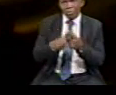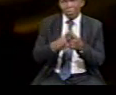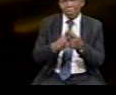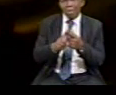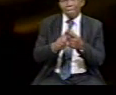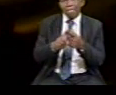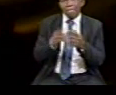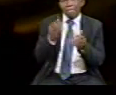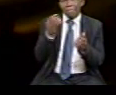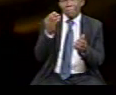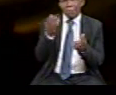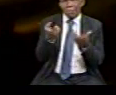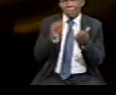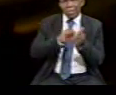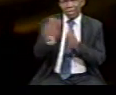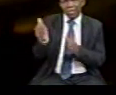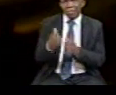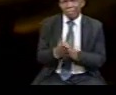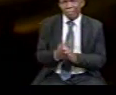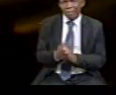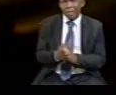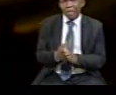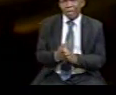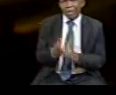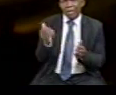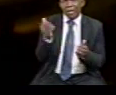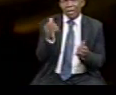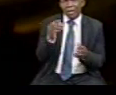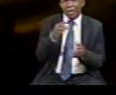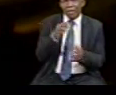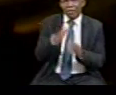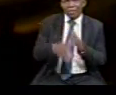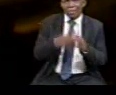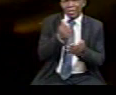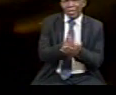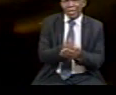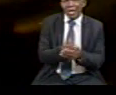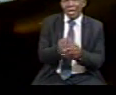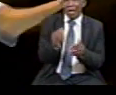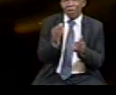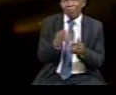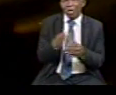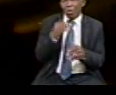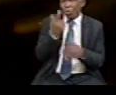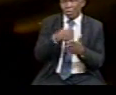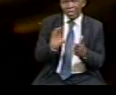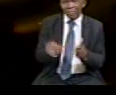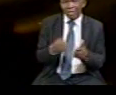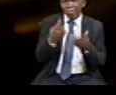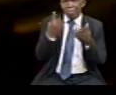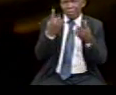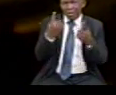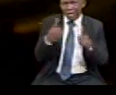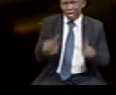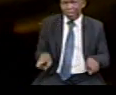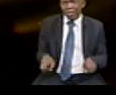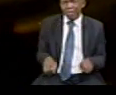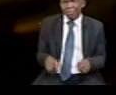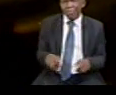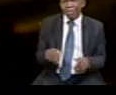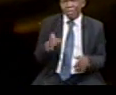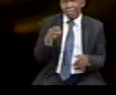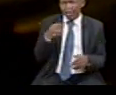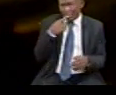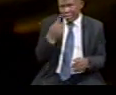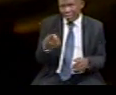coming. We see Christ here affirming and confirming that he's going to come again. Whatever may be happening at that material time, he